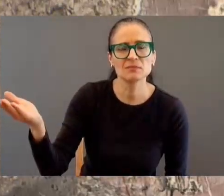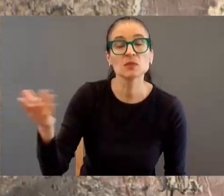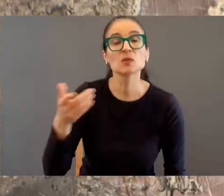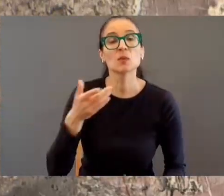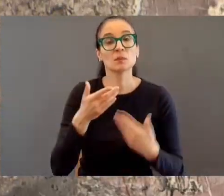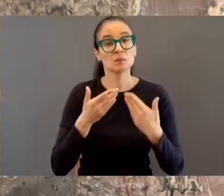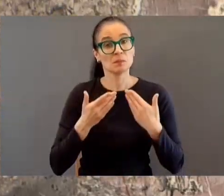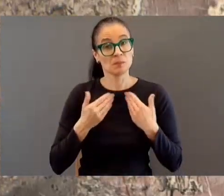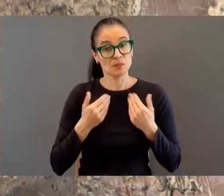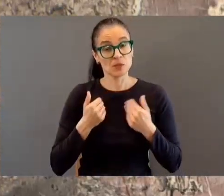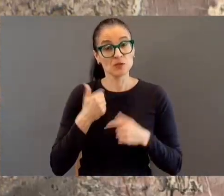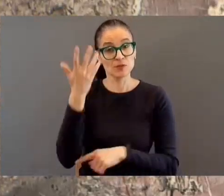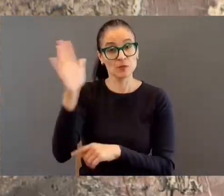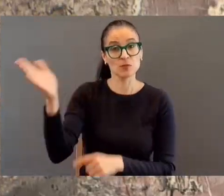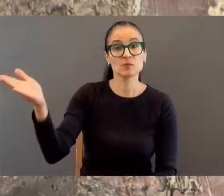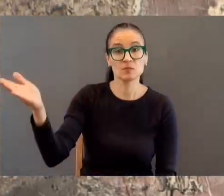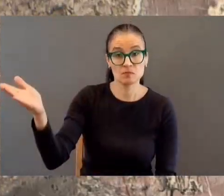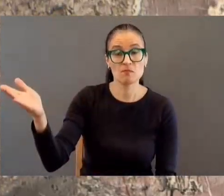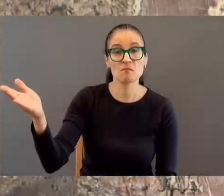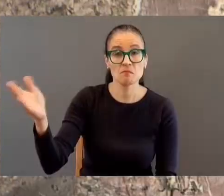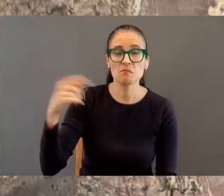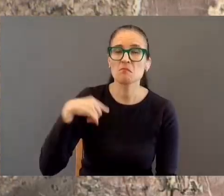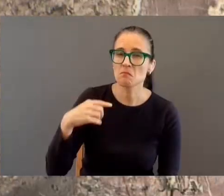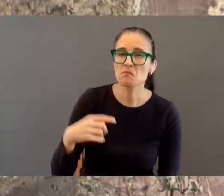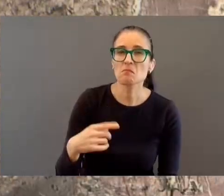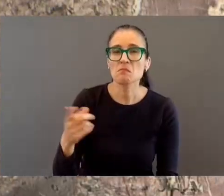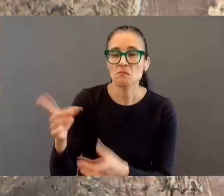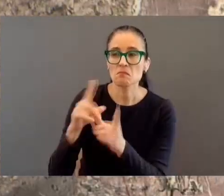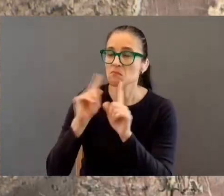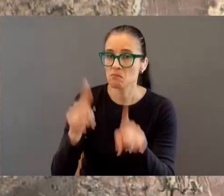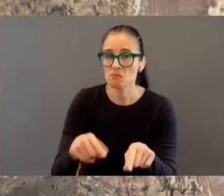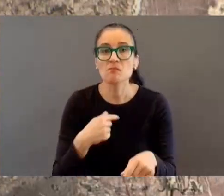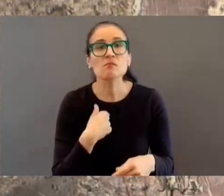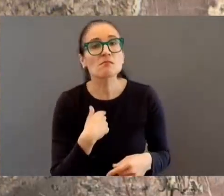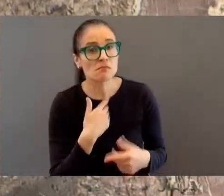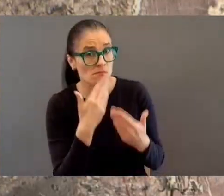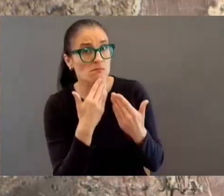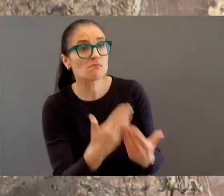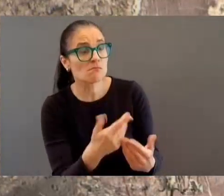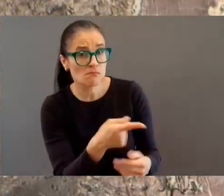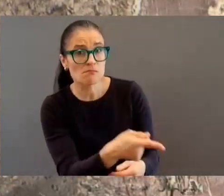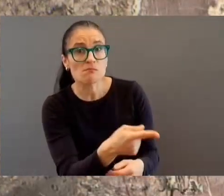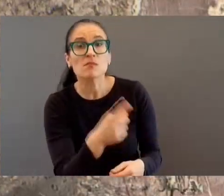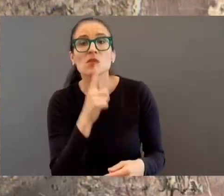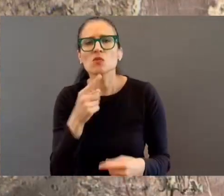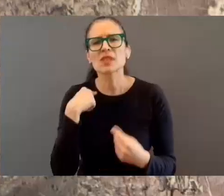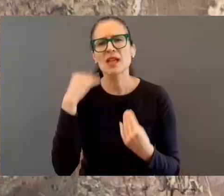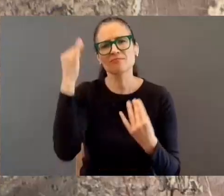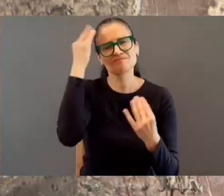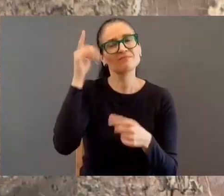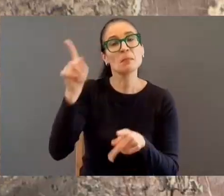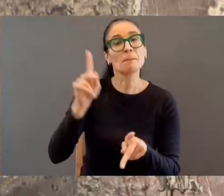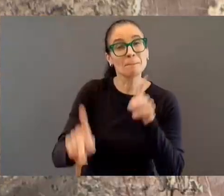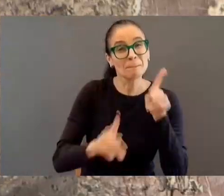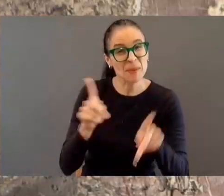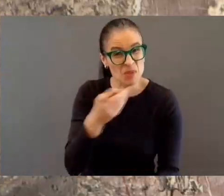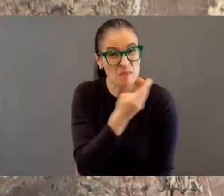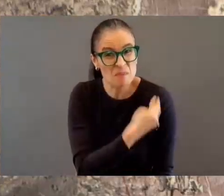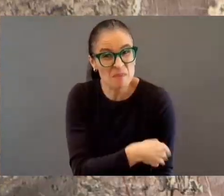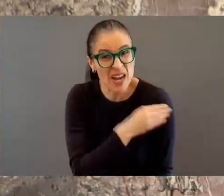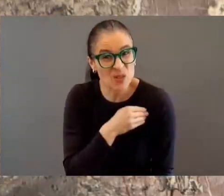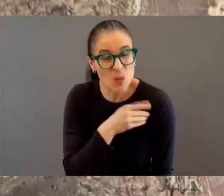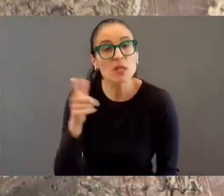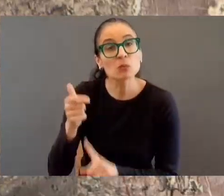people of Manitoba. Premier of Manitoba declared a state of emergency yesterday. Really proud of the hardworking men and women of the BC Wildfire Service